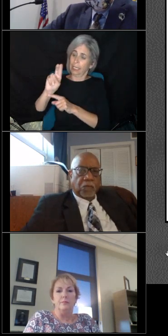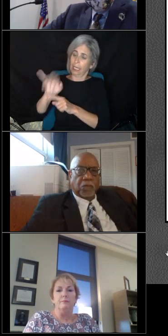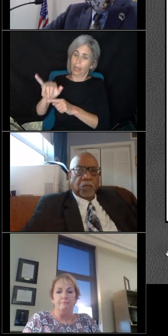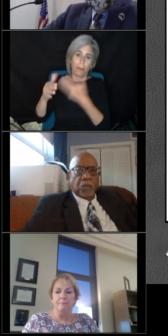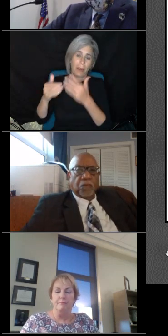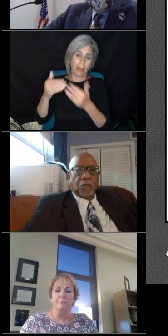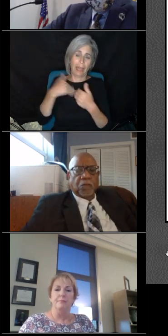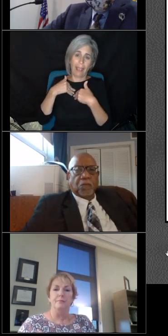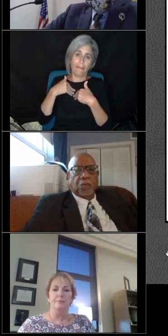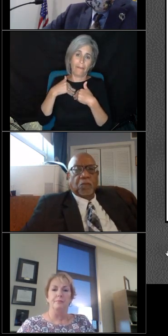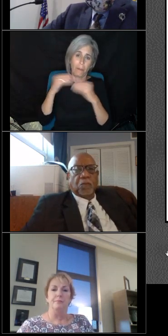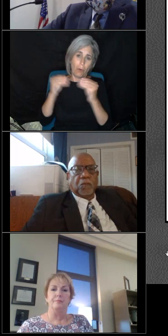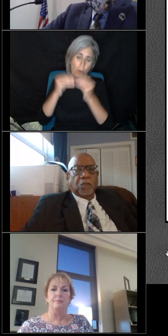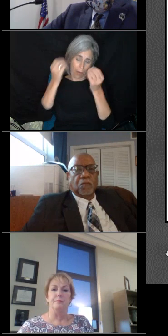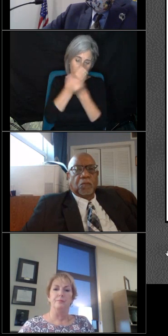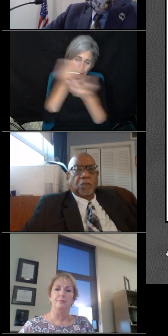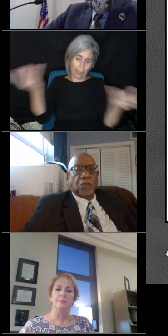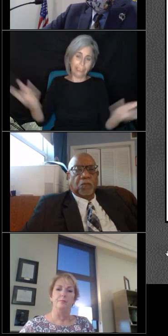et cetera.